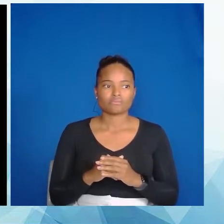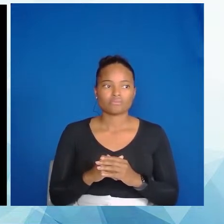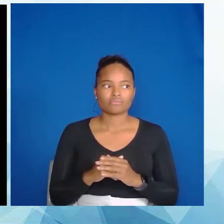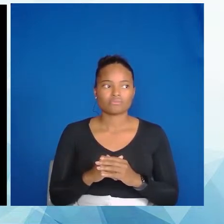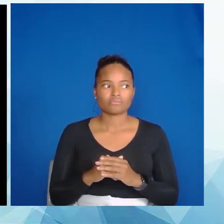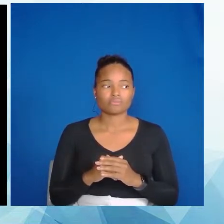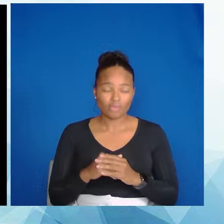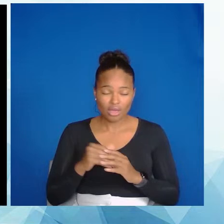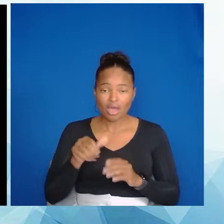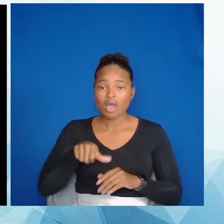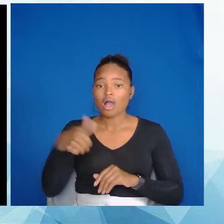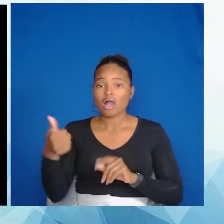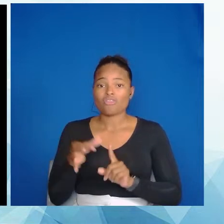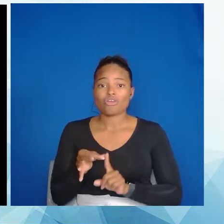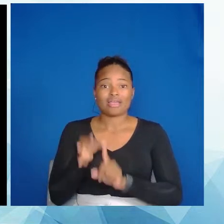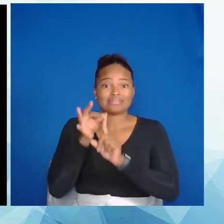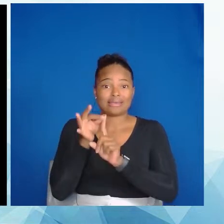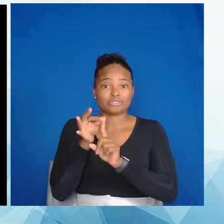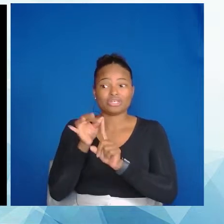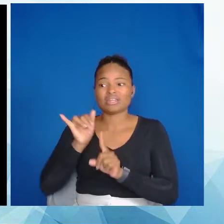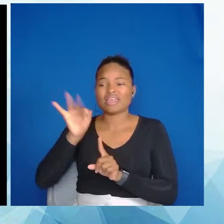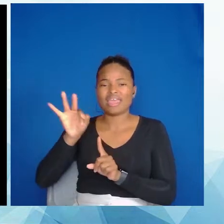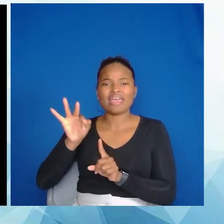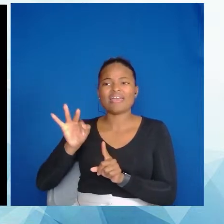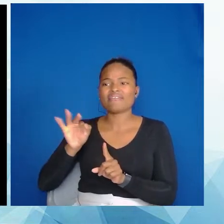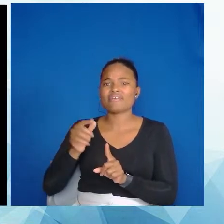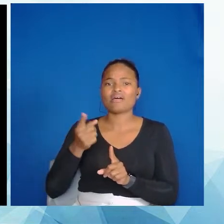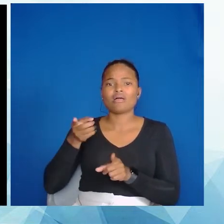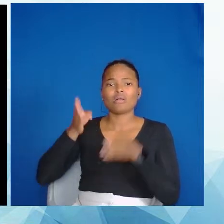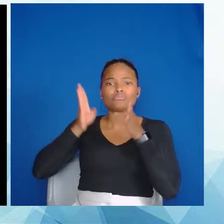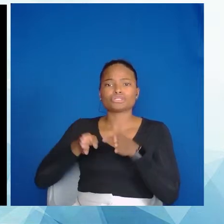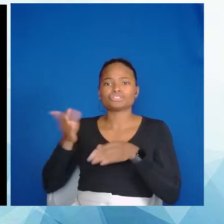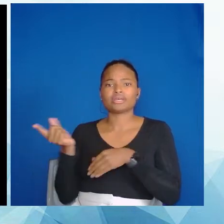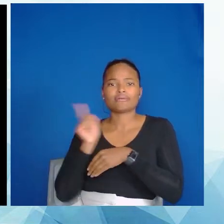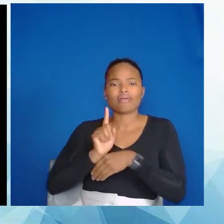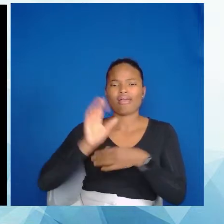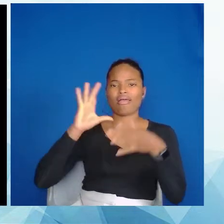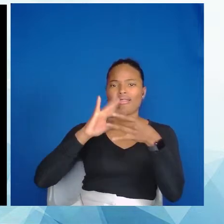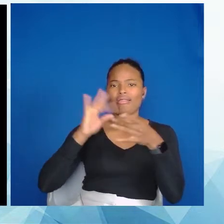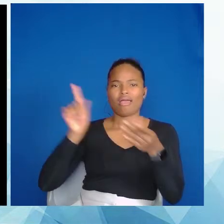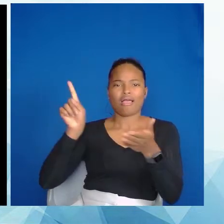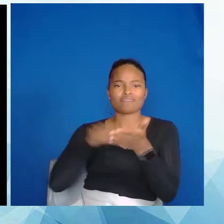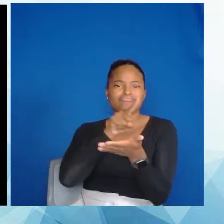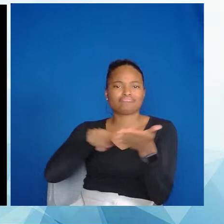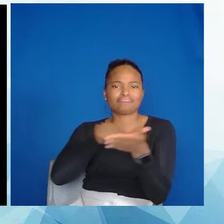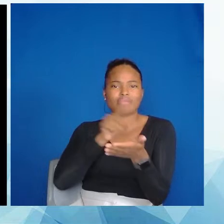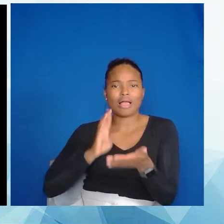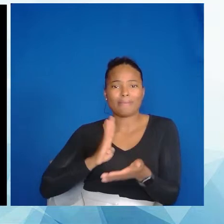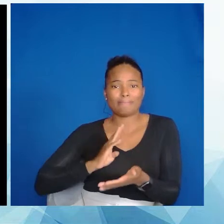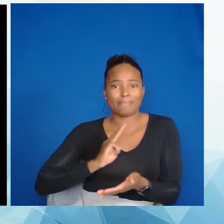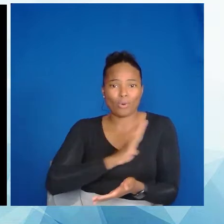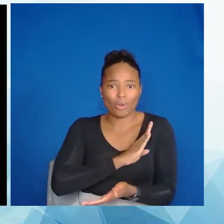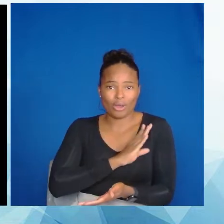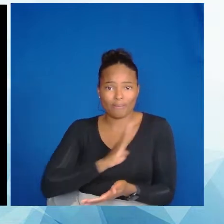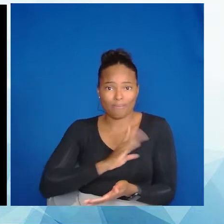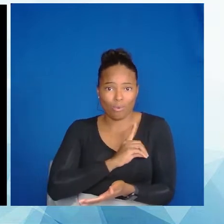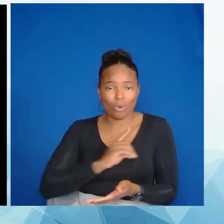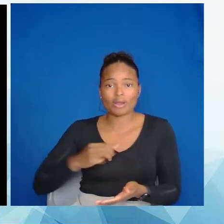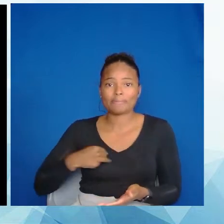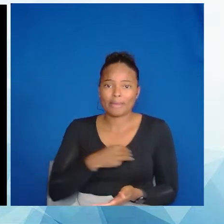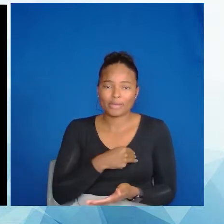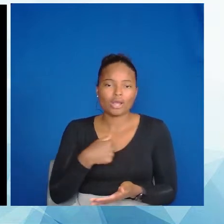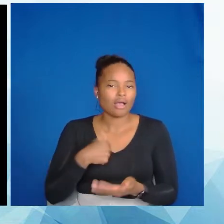talks about if the board member is criticized, the board member can respond. I usually recommend that not happen.